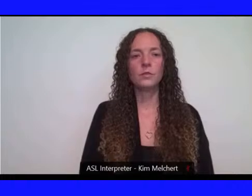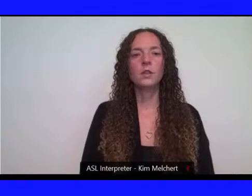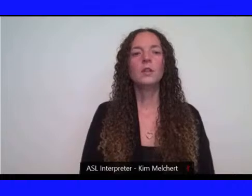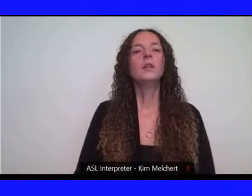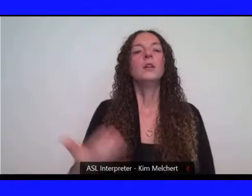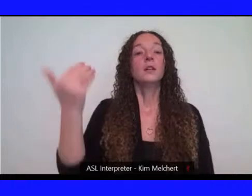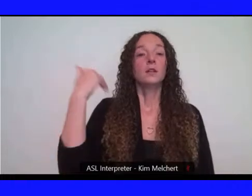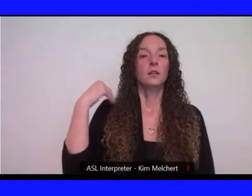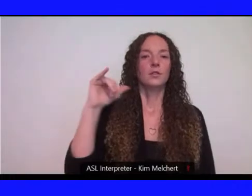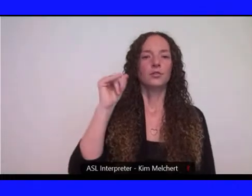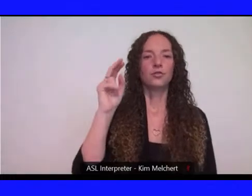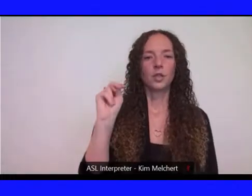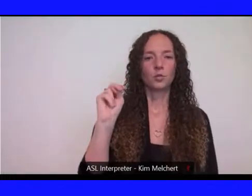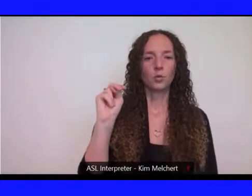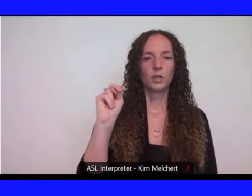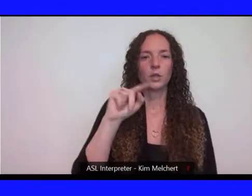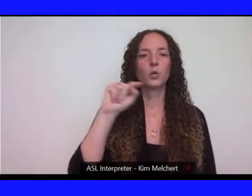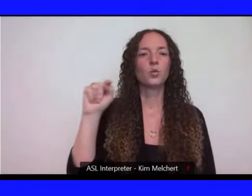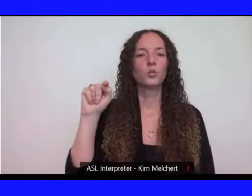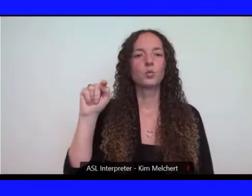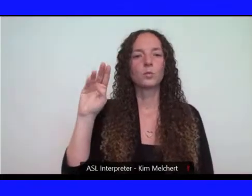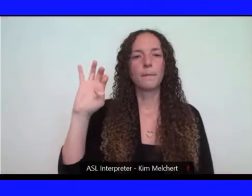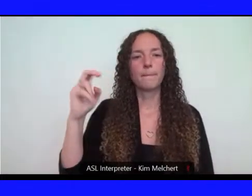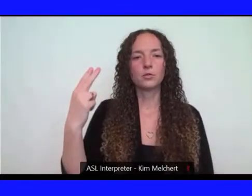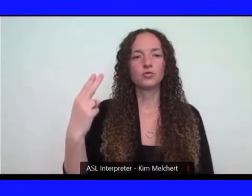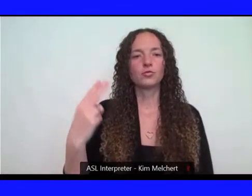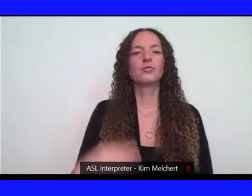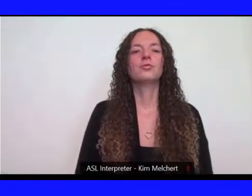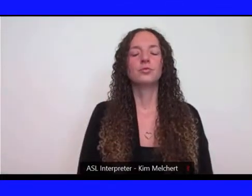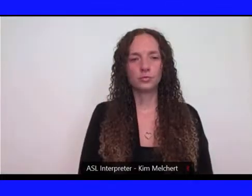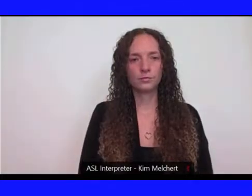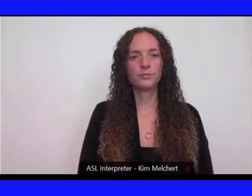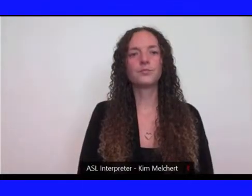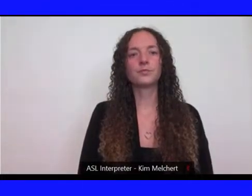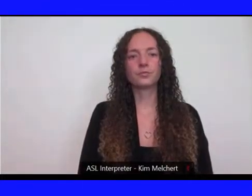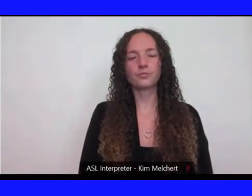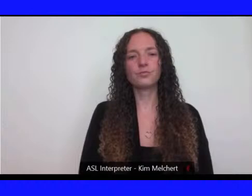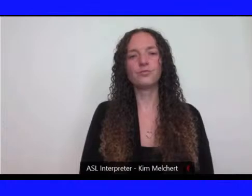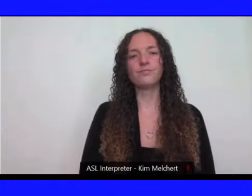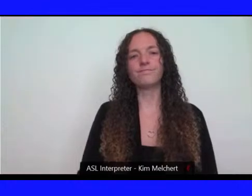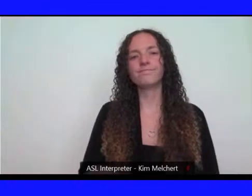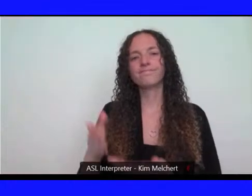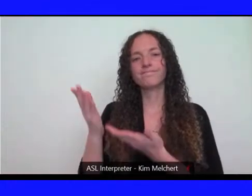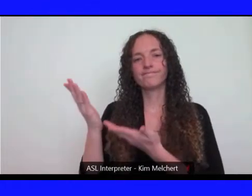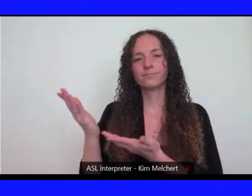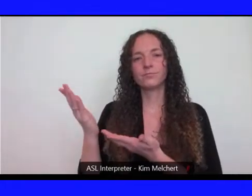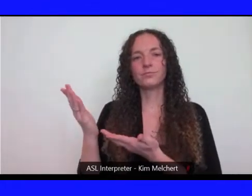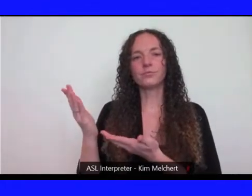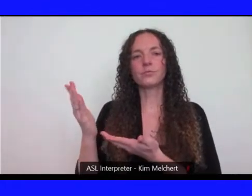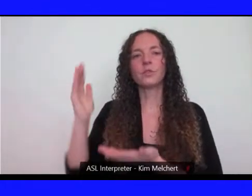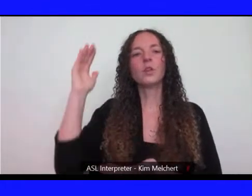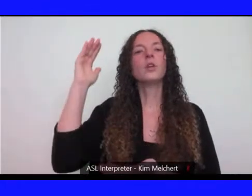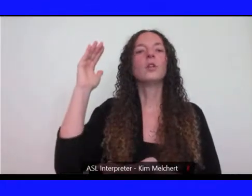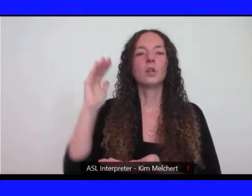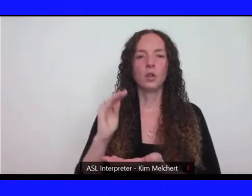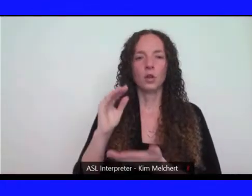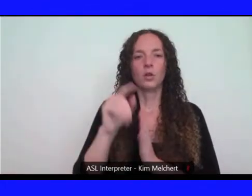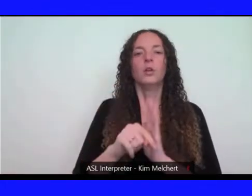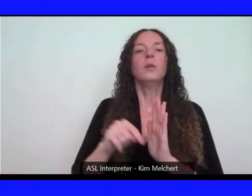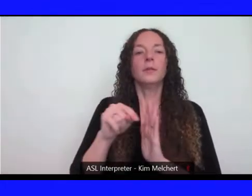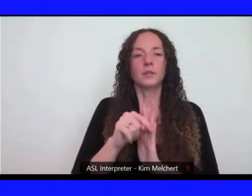at 21,500. Our post-acute COVID infection rate, 7.93 compared